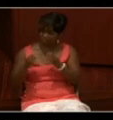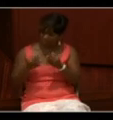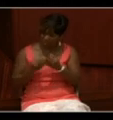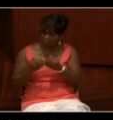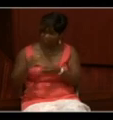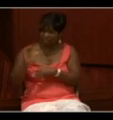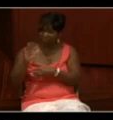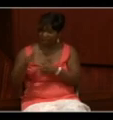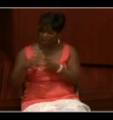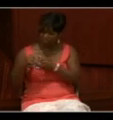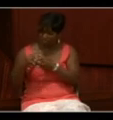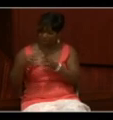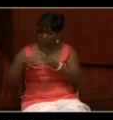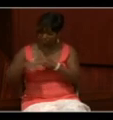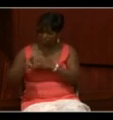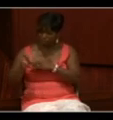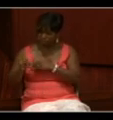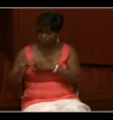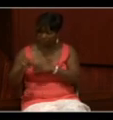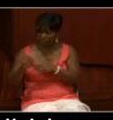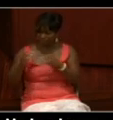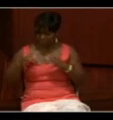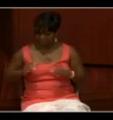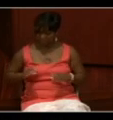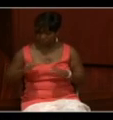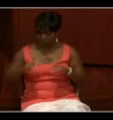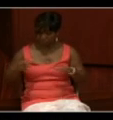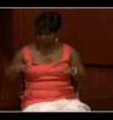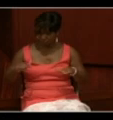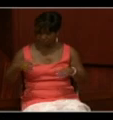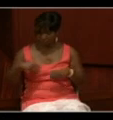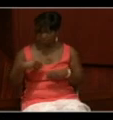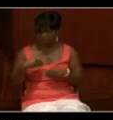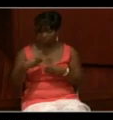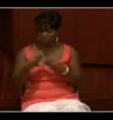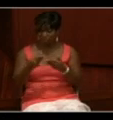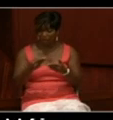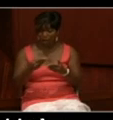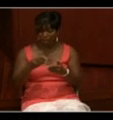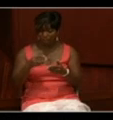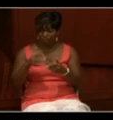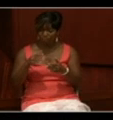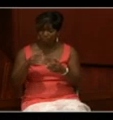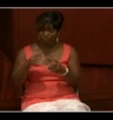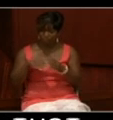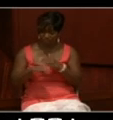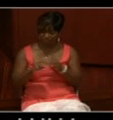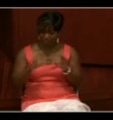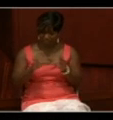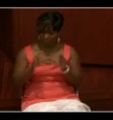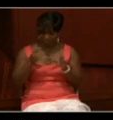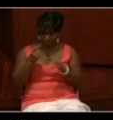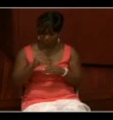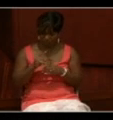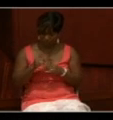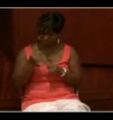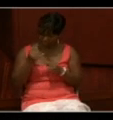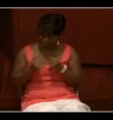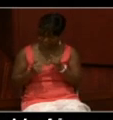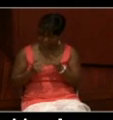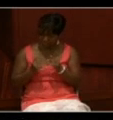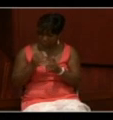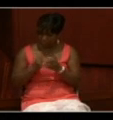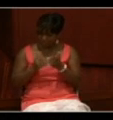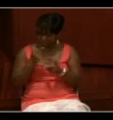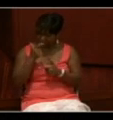American-born U.S. citizen children and that they've provided birth certificates for. And the very last part is interesting